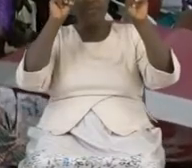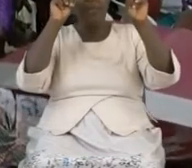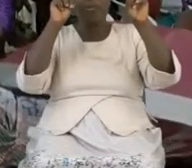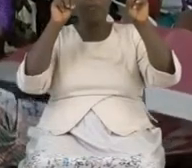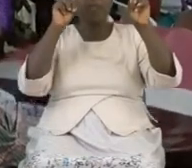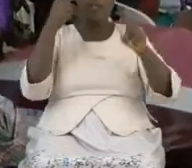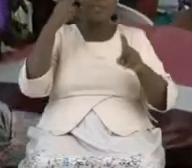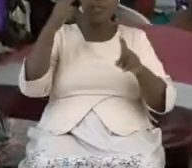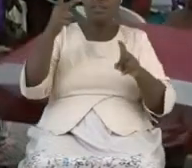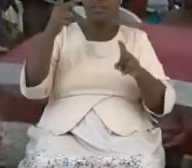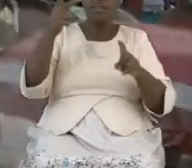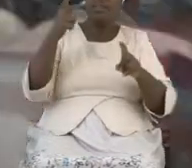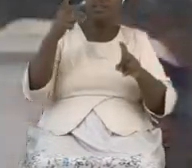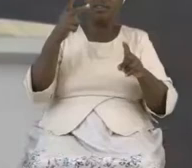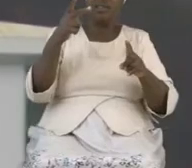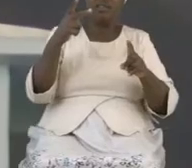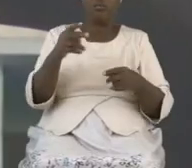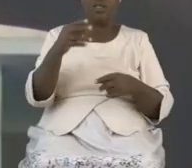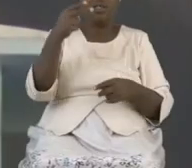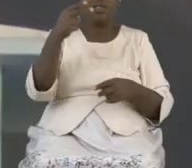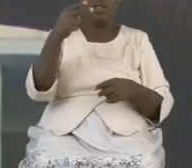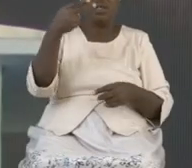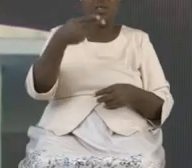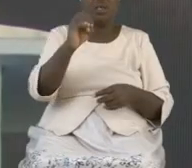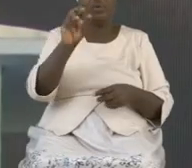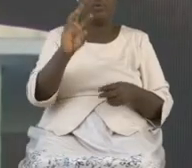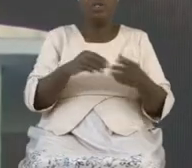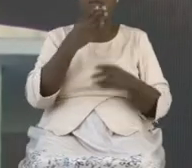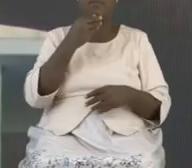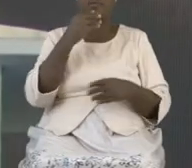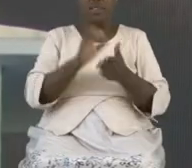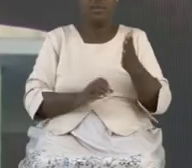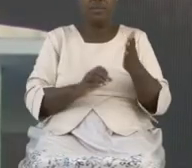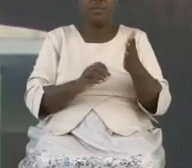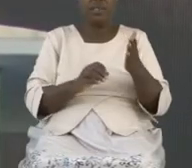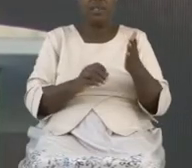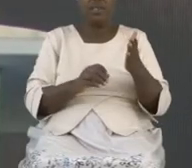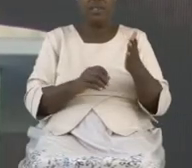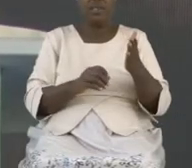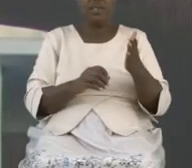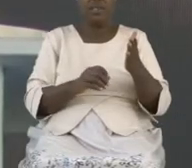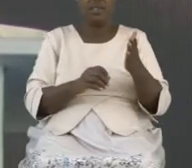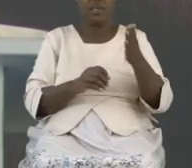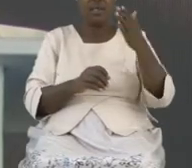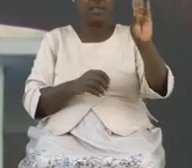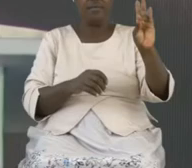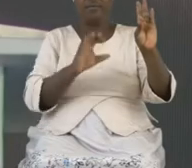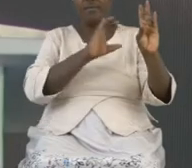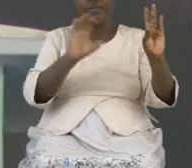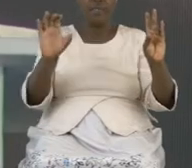chapter 7, verse 25. Hebrews 7, verse 25.